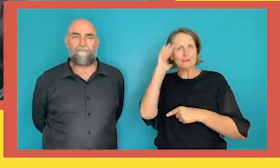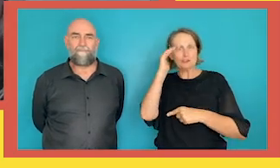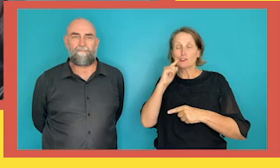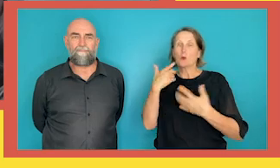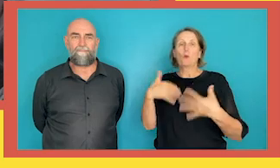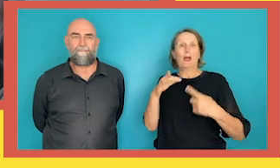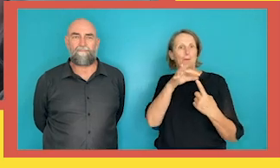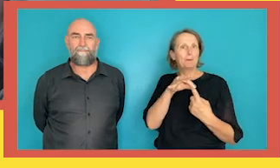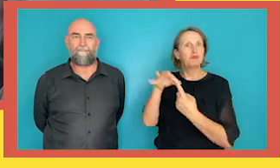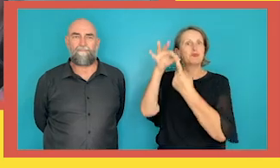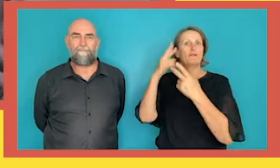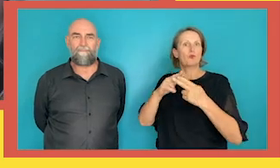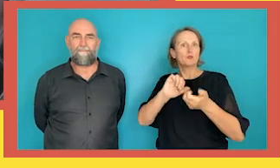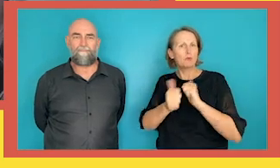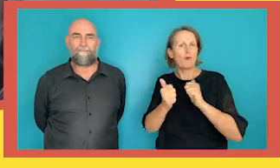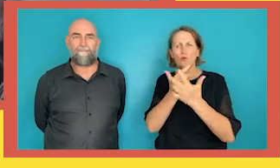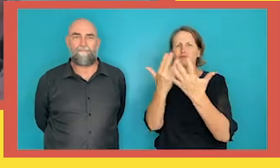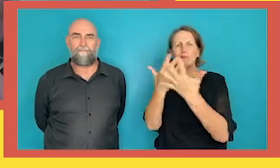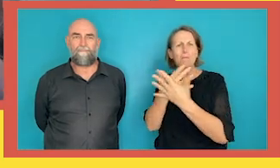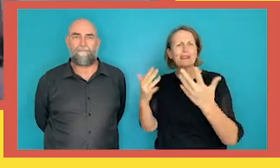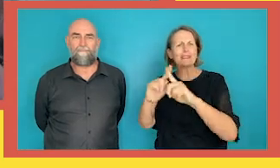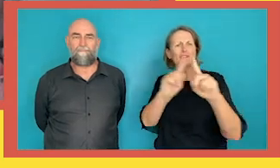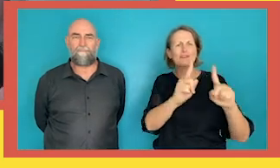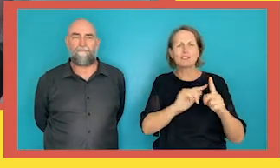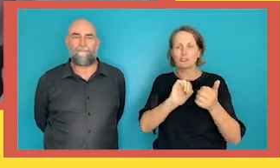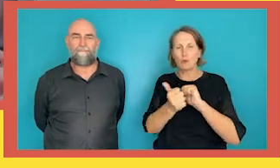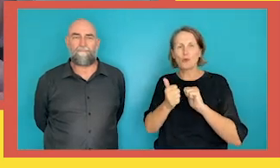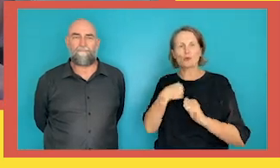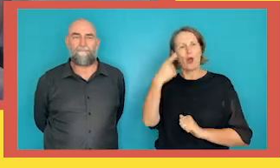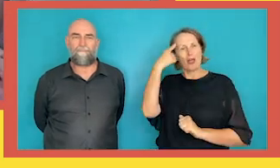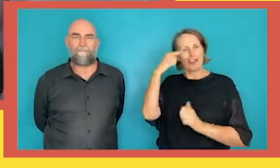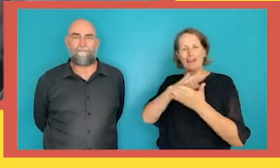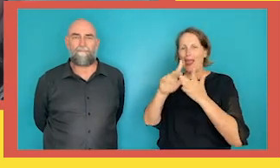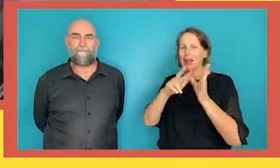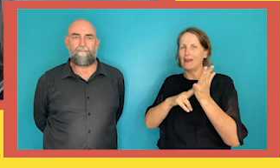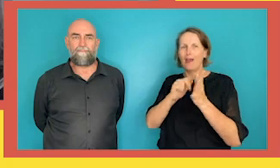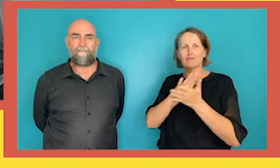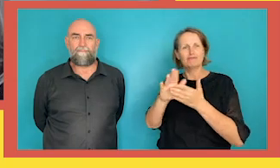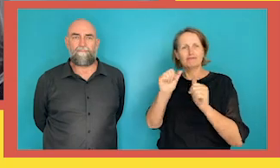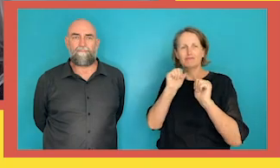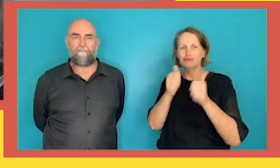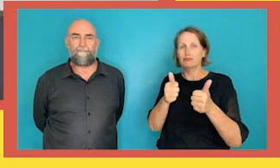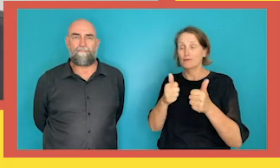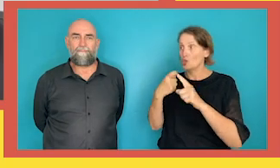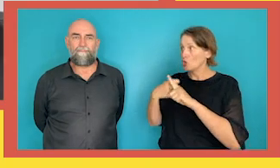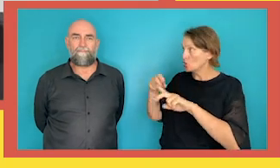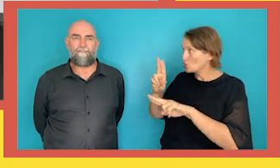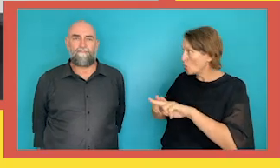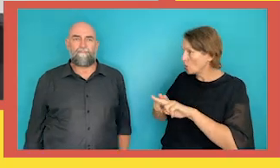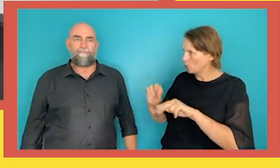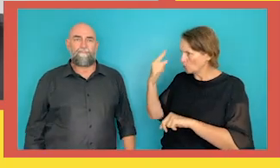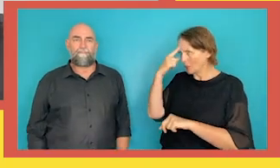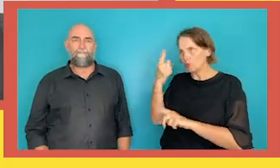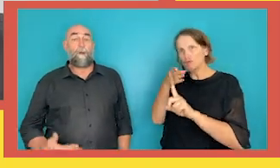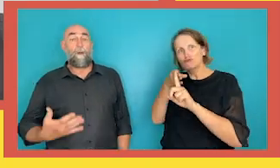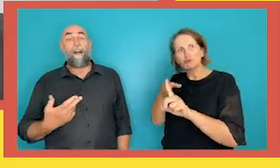leader she is in the sport and many sports. So that's got to be my You Little Ripper moment. How about you, Kurt? My You